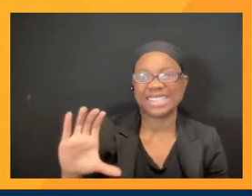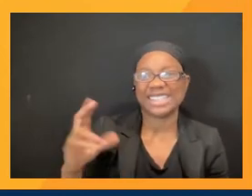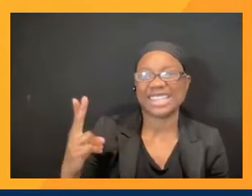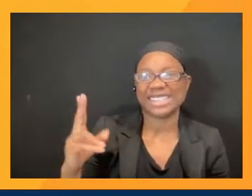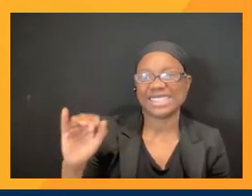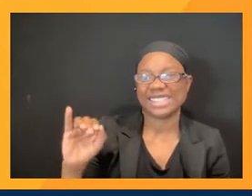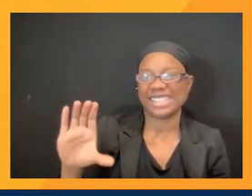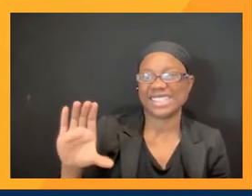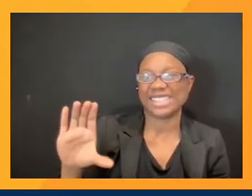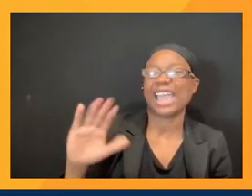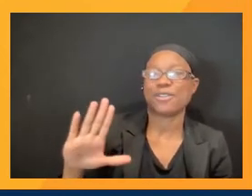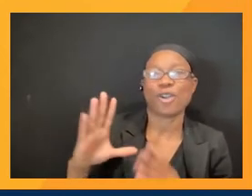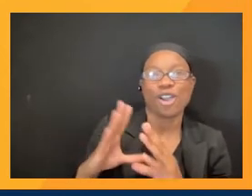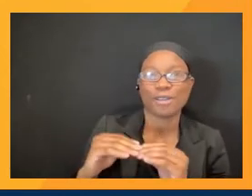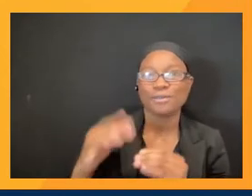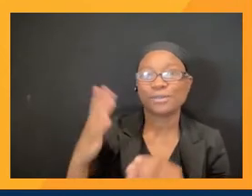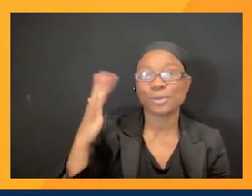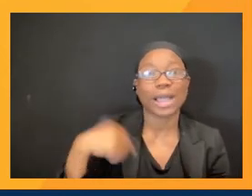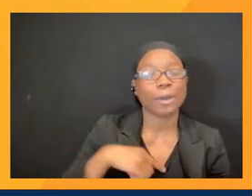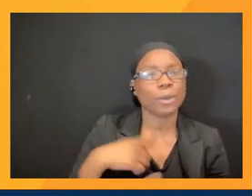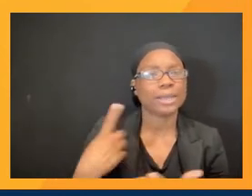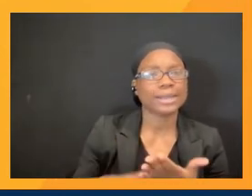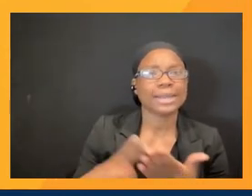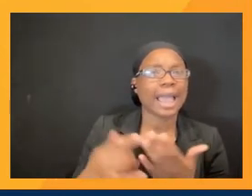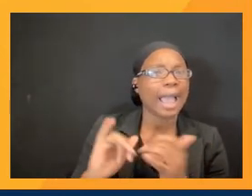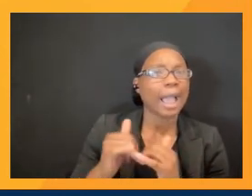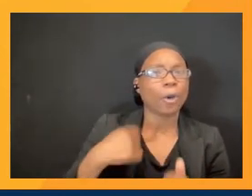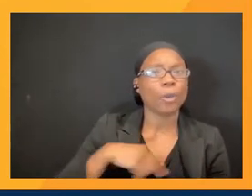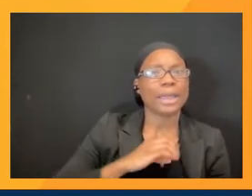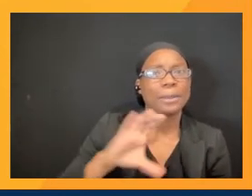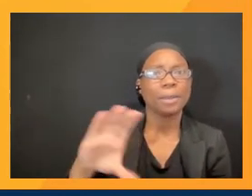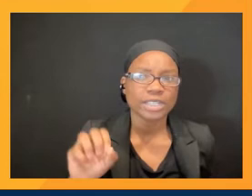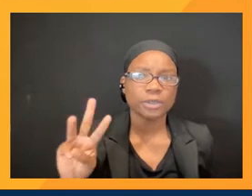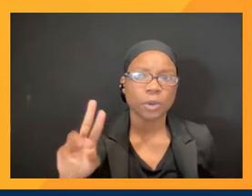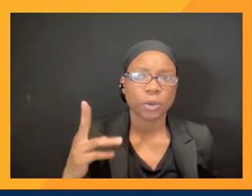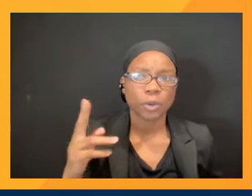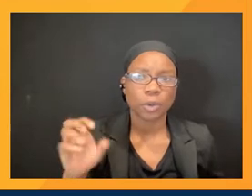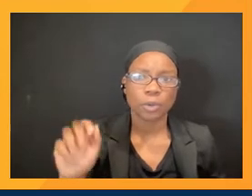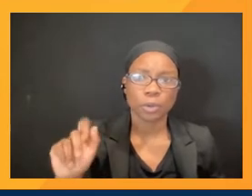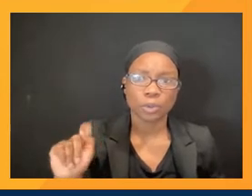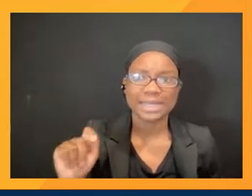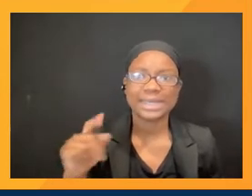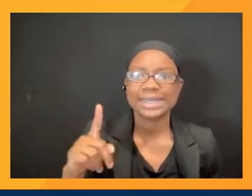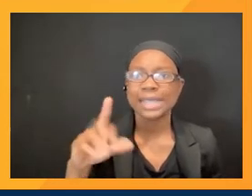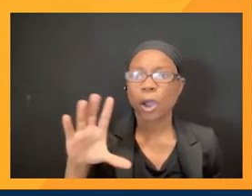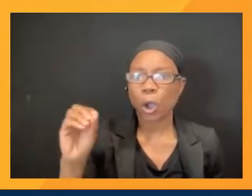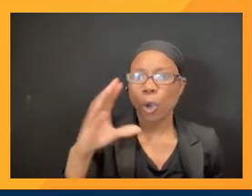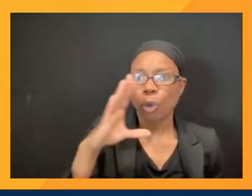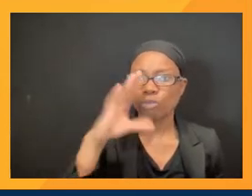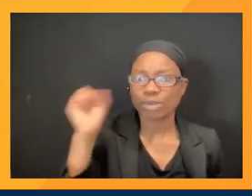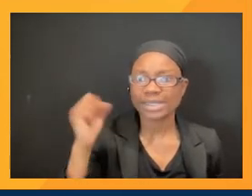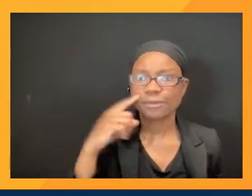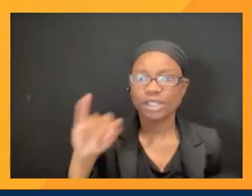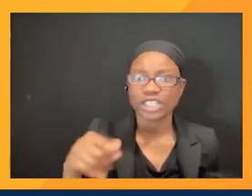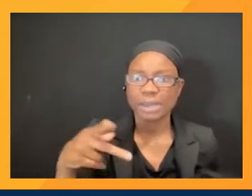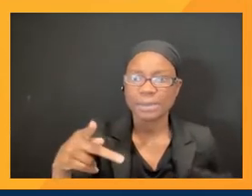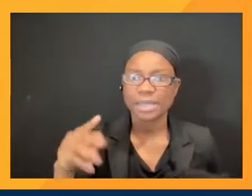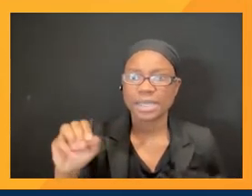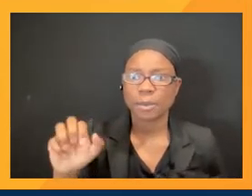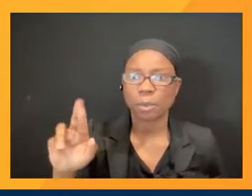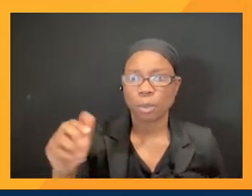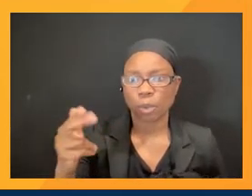federal and state advocacy on Social Security, pensions, retirement savings, financial services, and other aspects of retirement